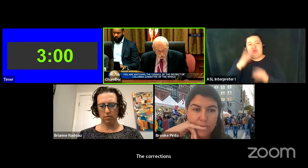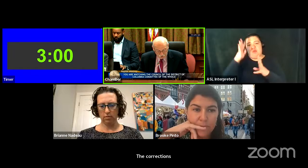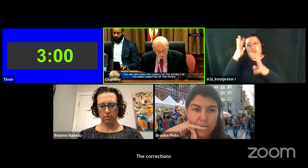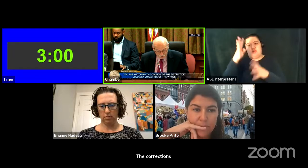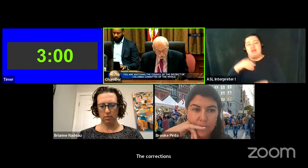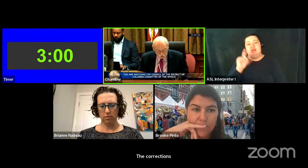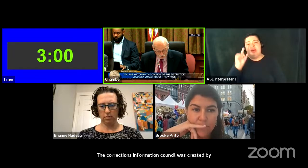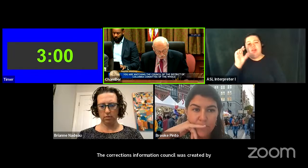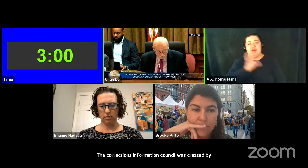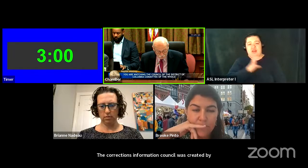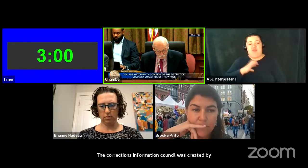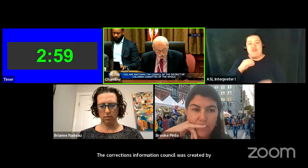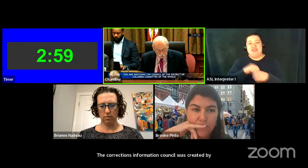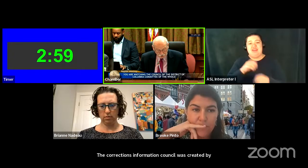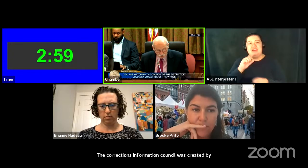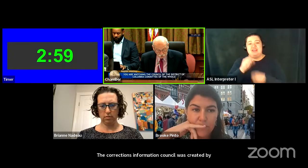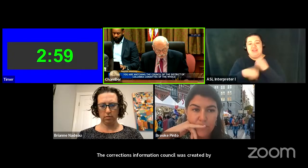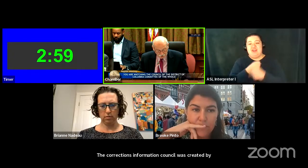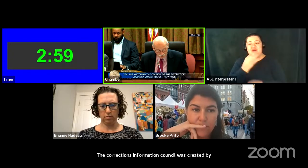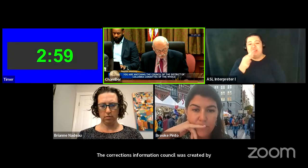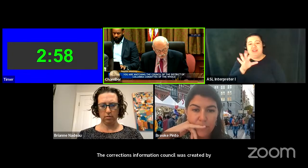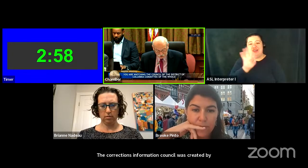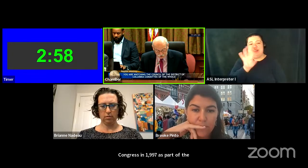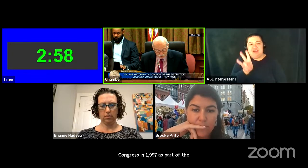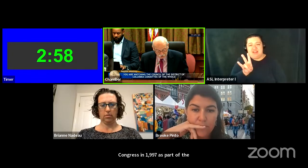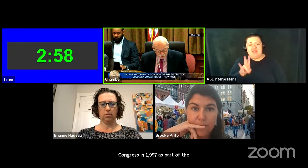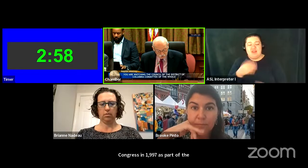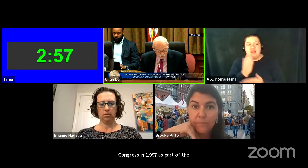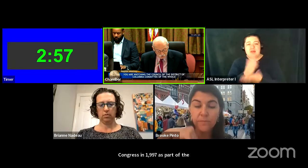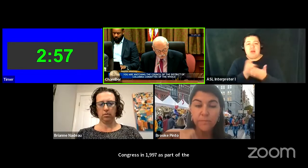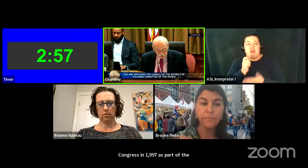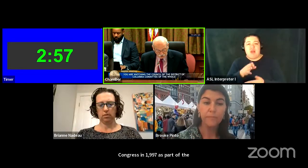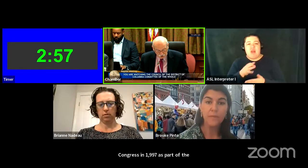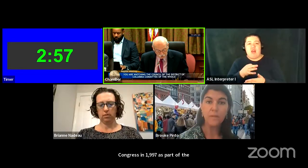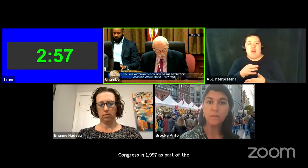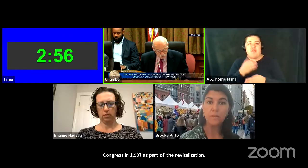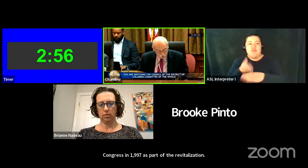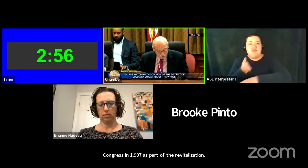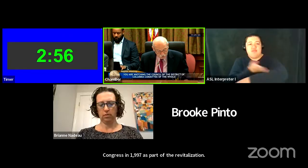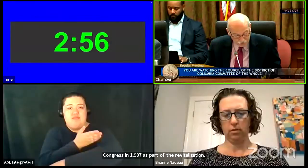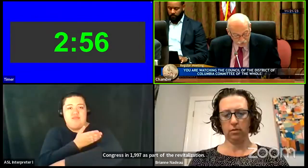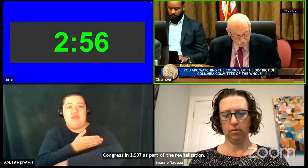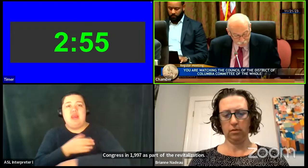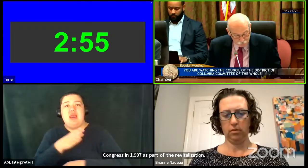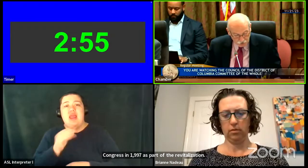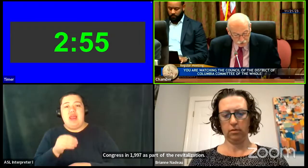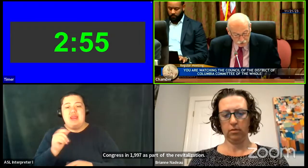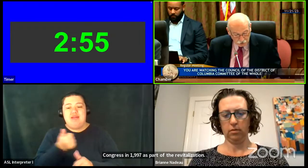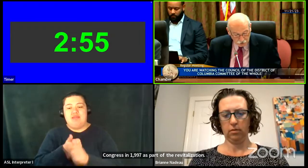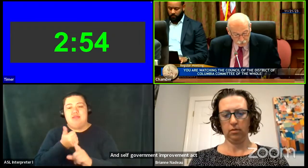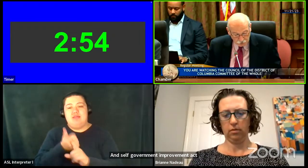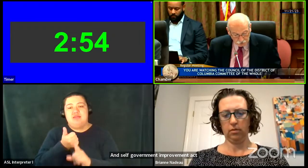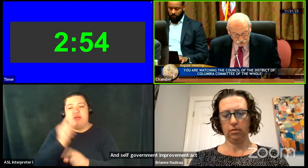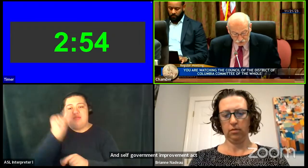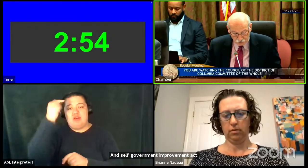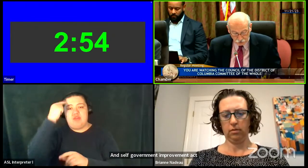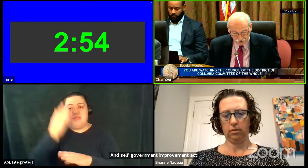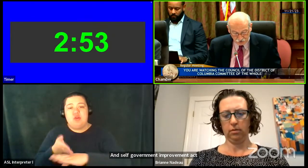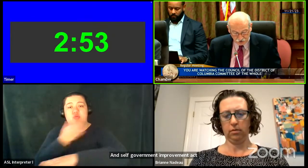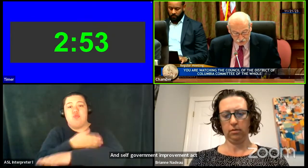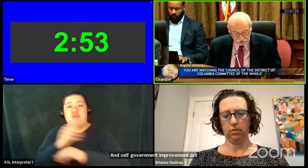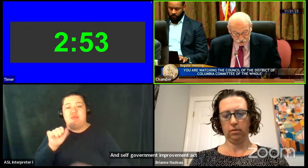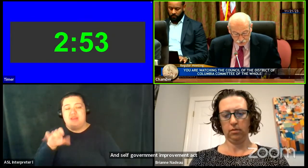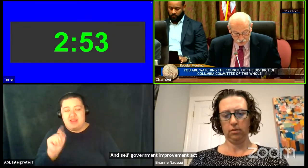in 1997 as part of the Revitalization and Self-Government Improvement Act. The purpose is